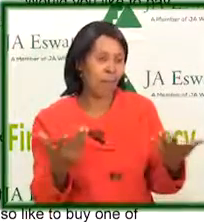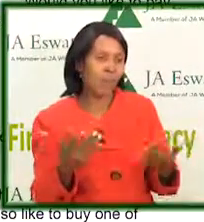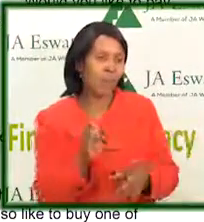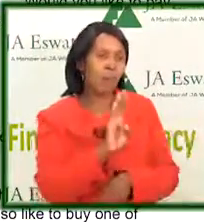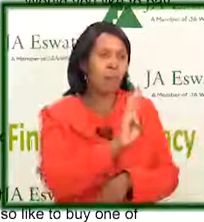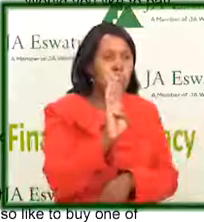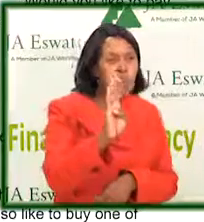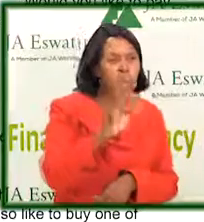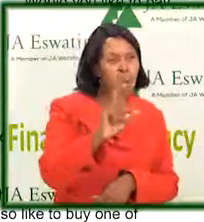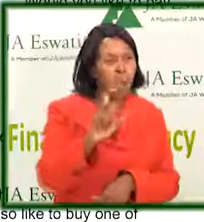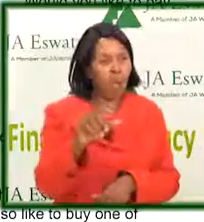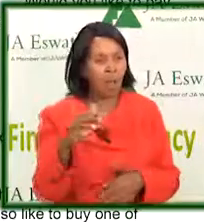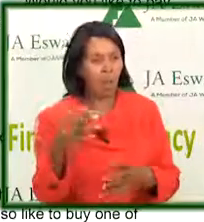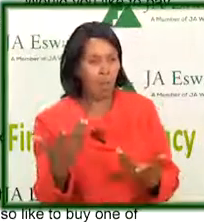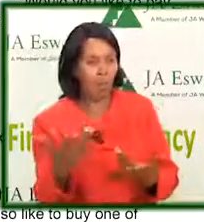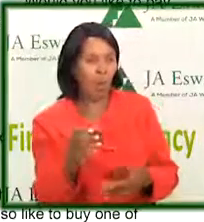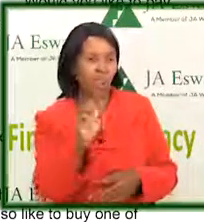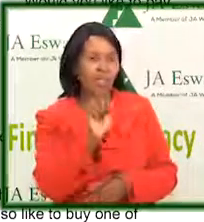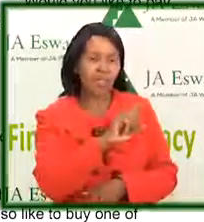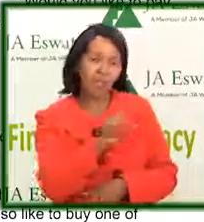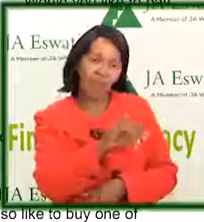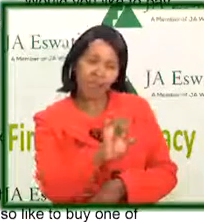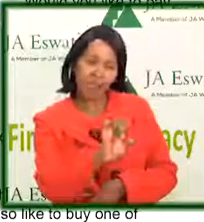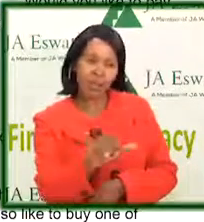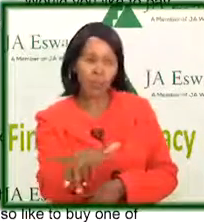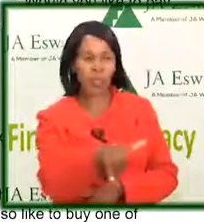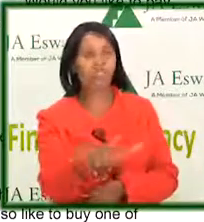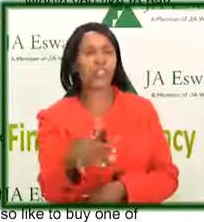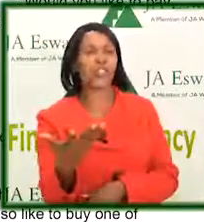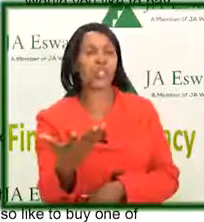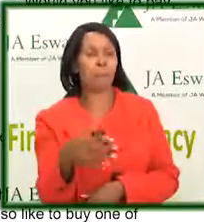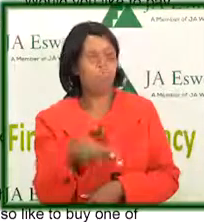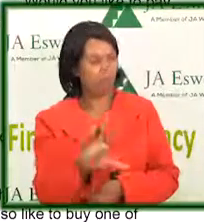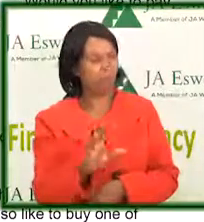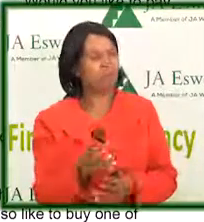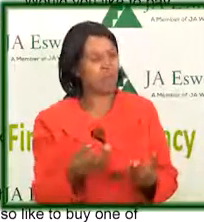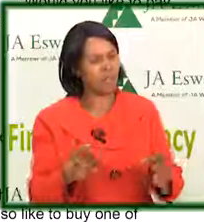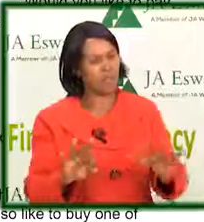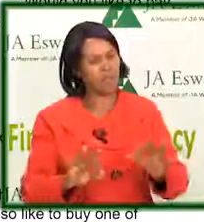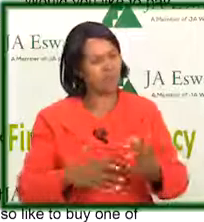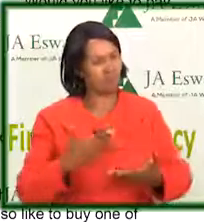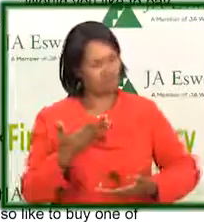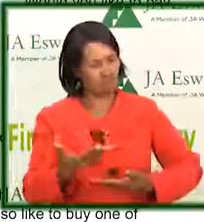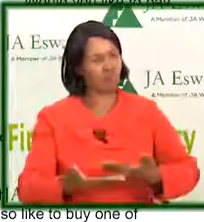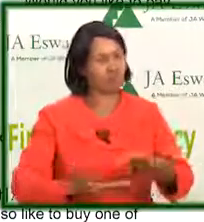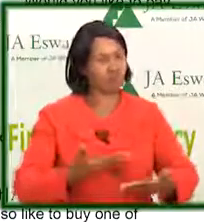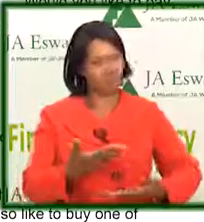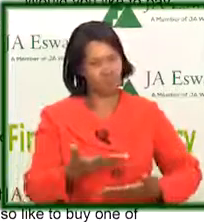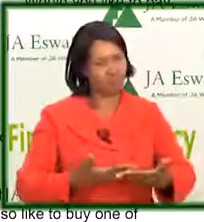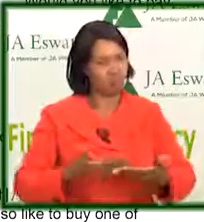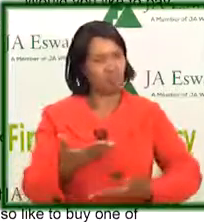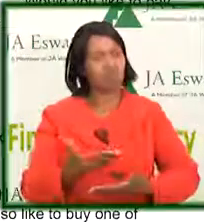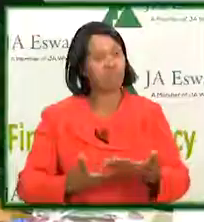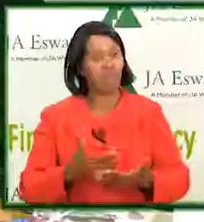like? So questions like this help the customer to make a buying decision, because you're already channeling the customer to that